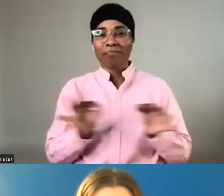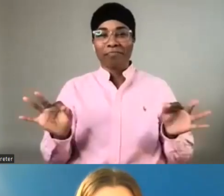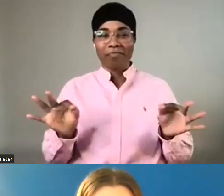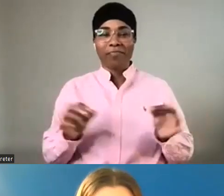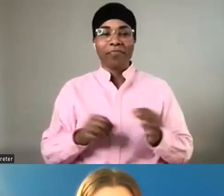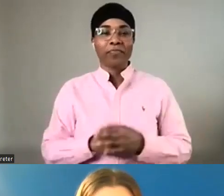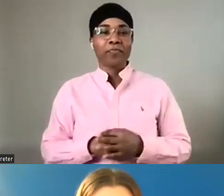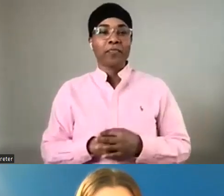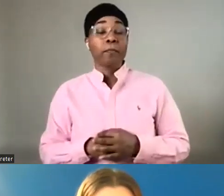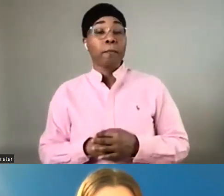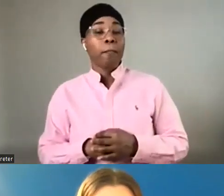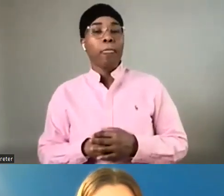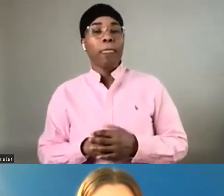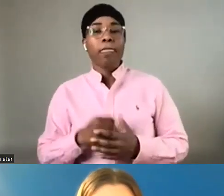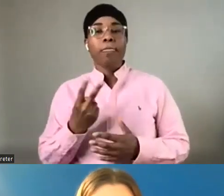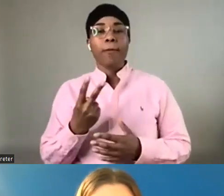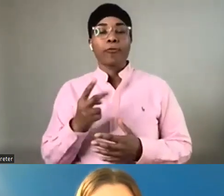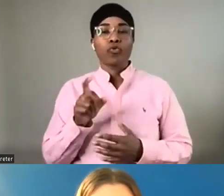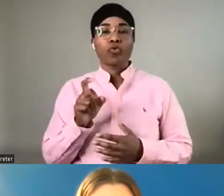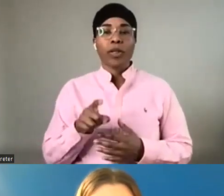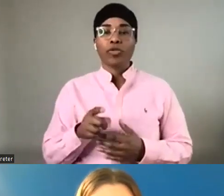Two kind of related questions